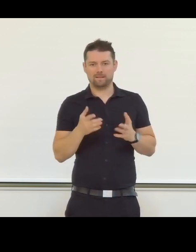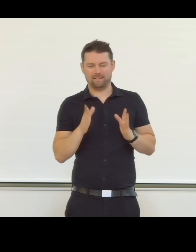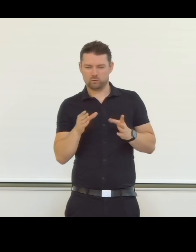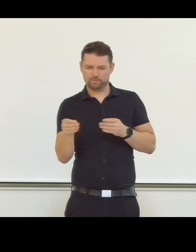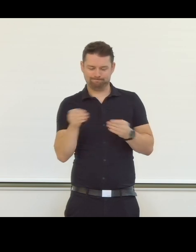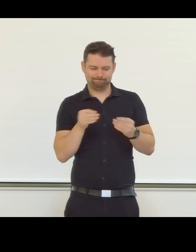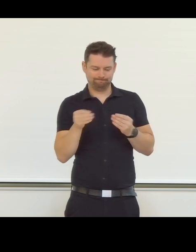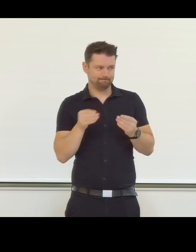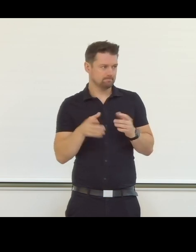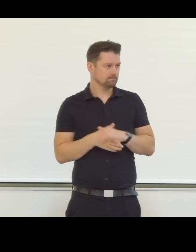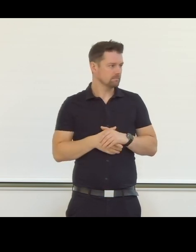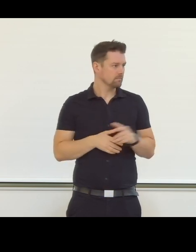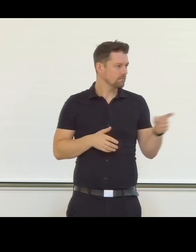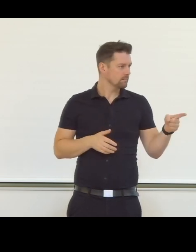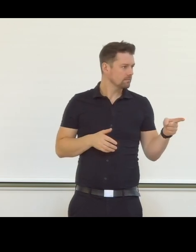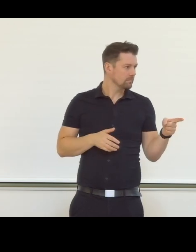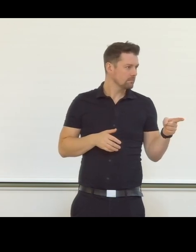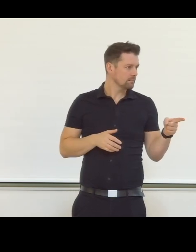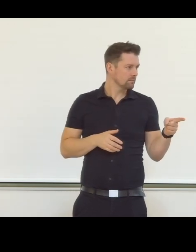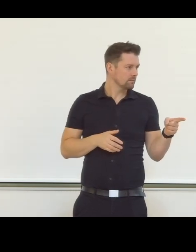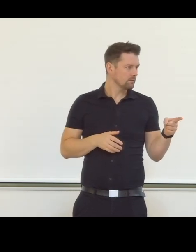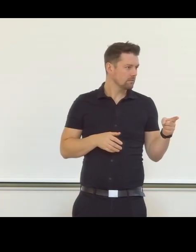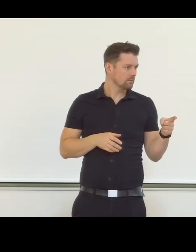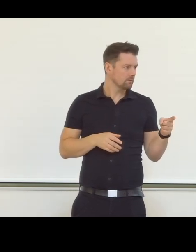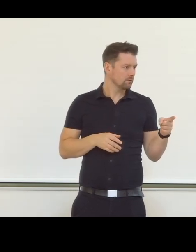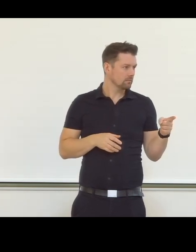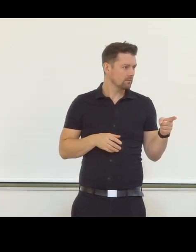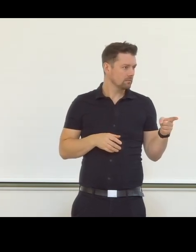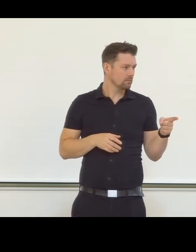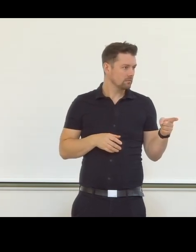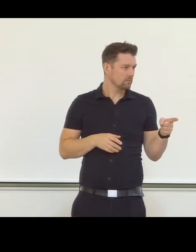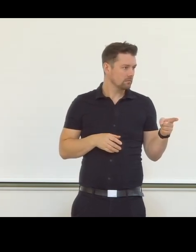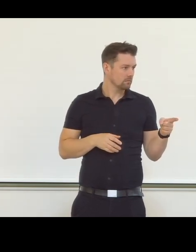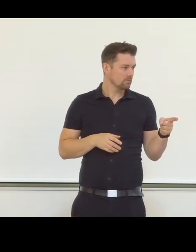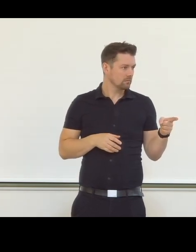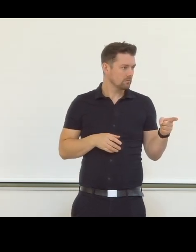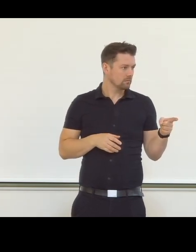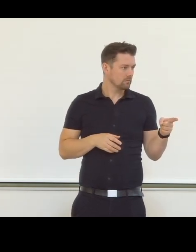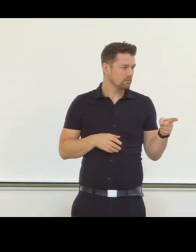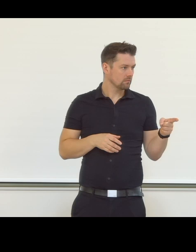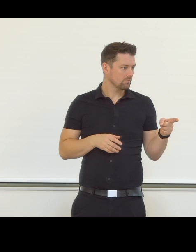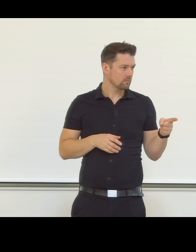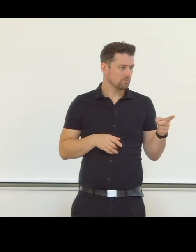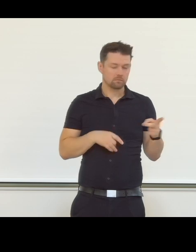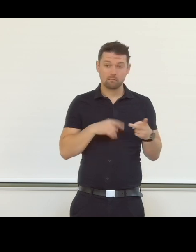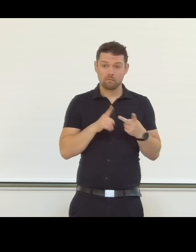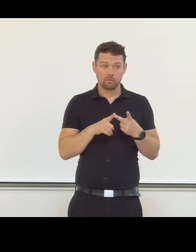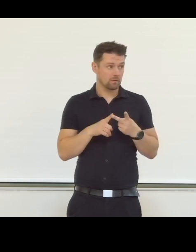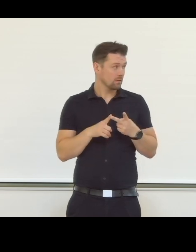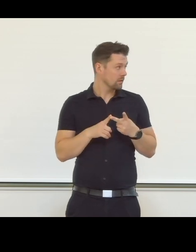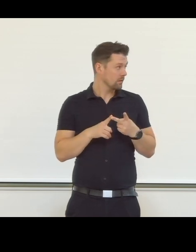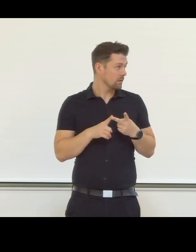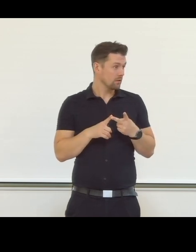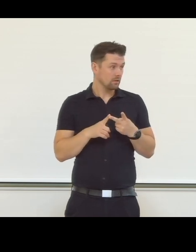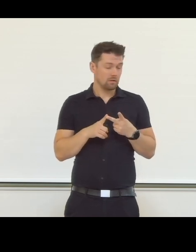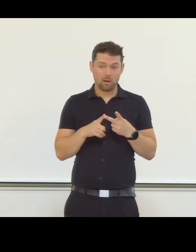And kind of just to add on to that one, I didn't see solar arrays or radiators. Did you have a concept for power generation and heat rejection? Solar,